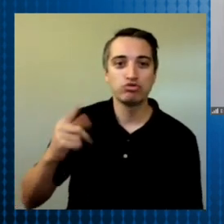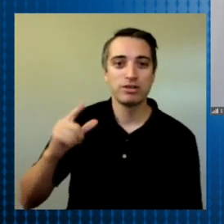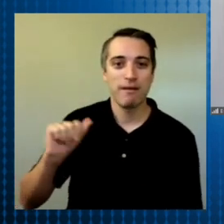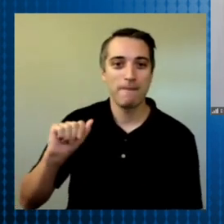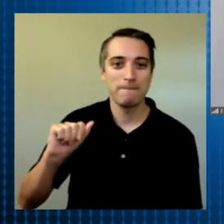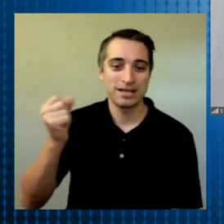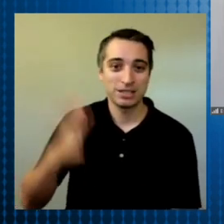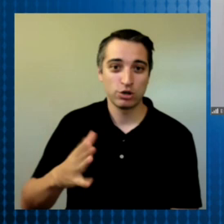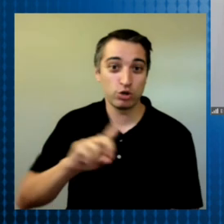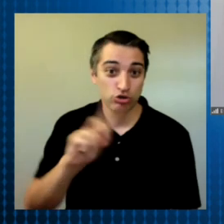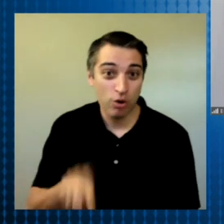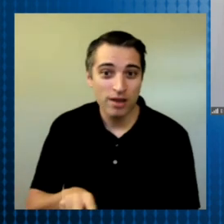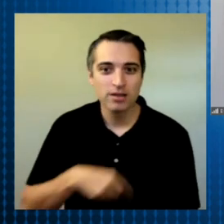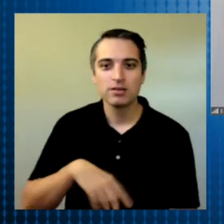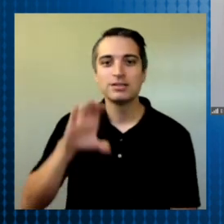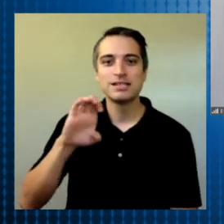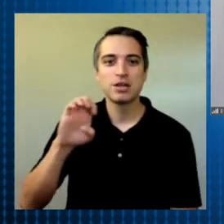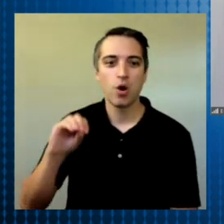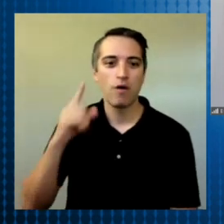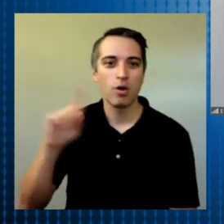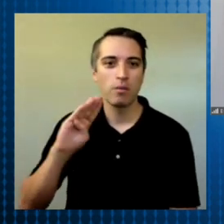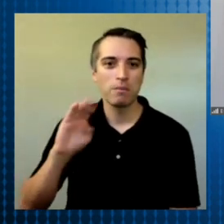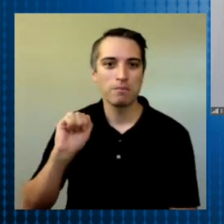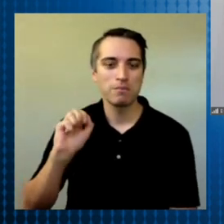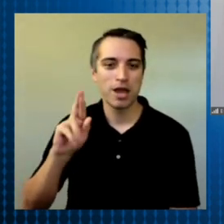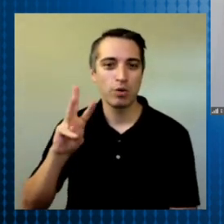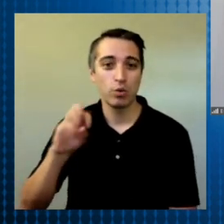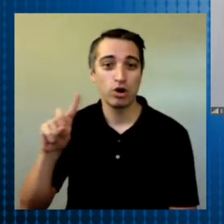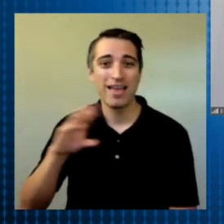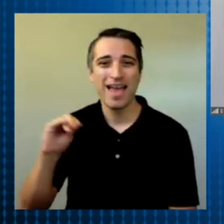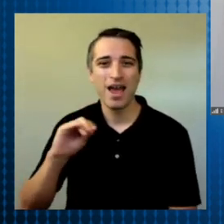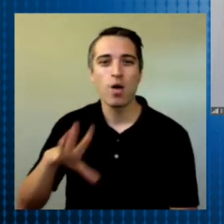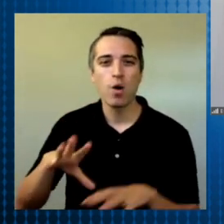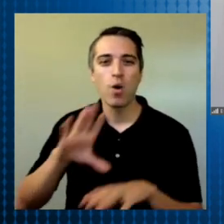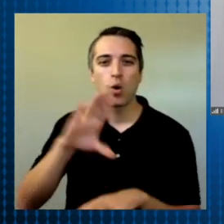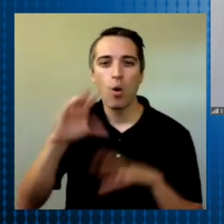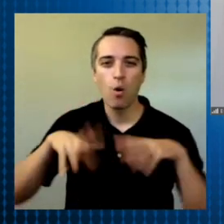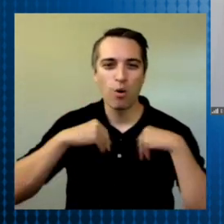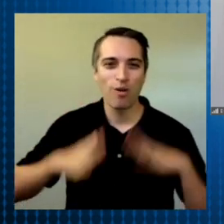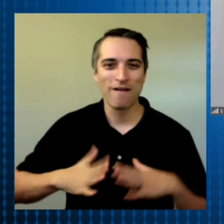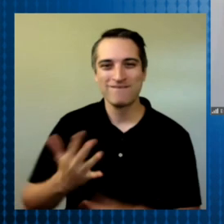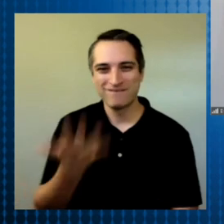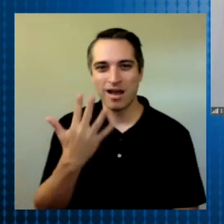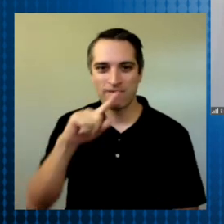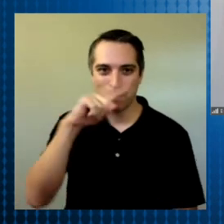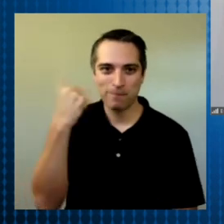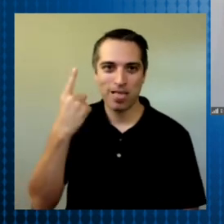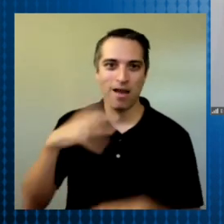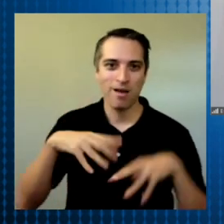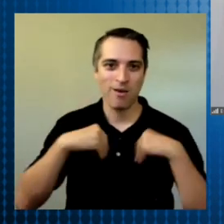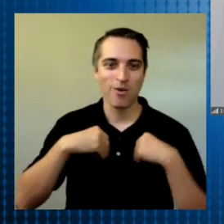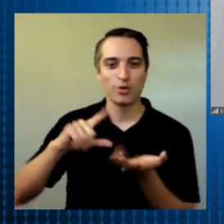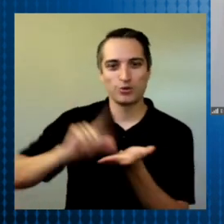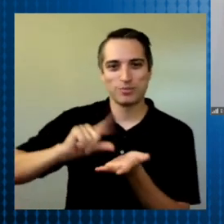of Bearwood Management Company, and co-owner of five Black-owned newspapers. Dr. Pickard credits